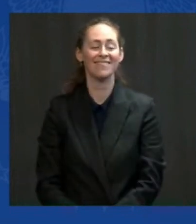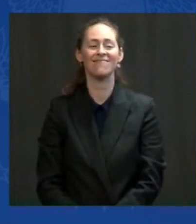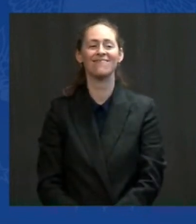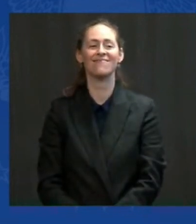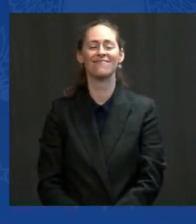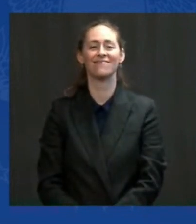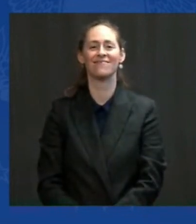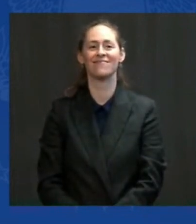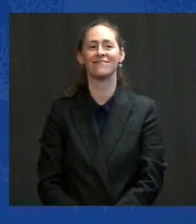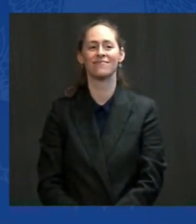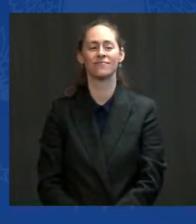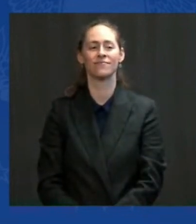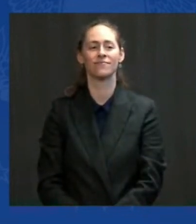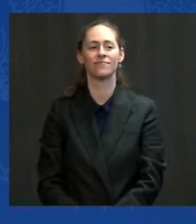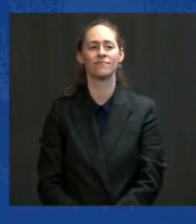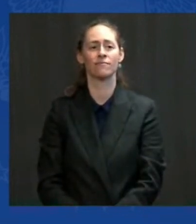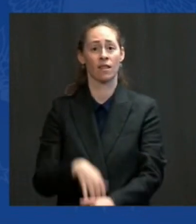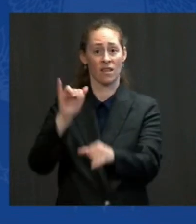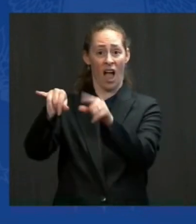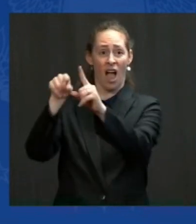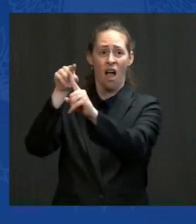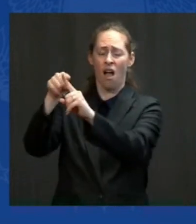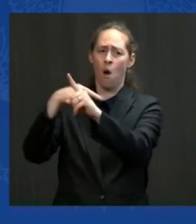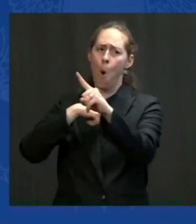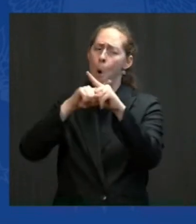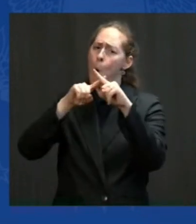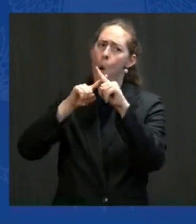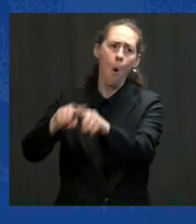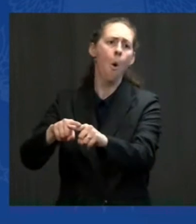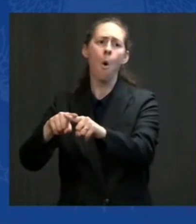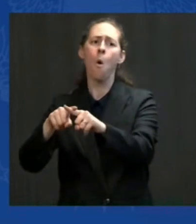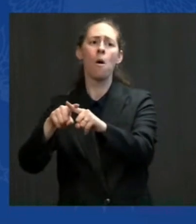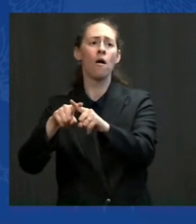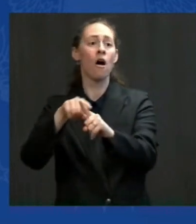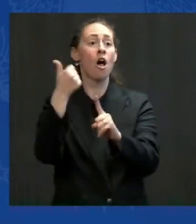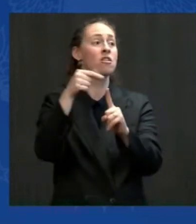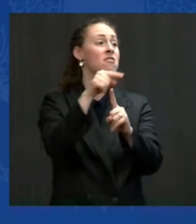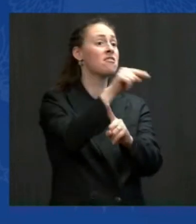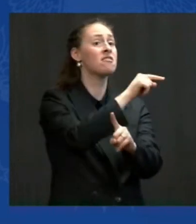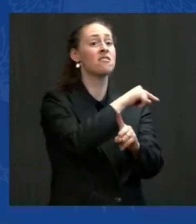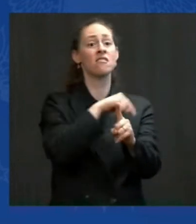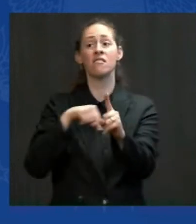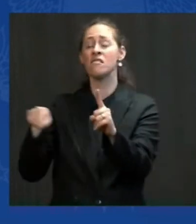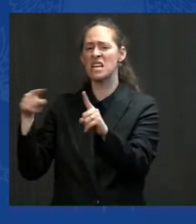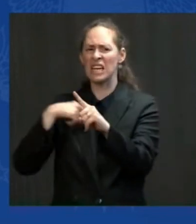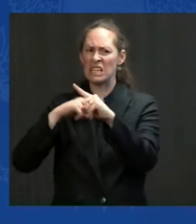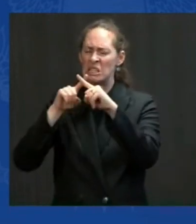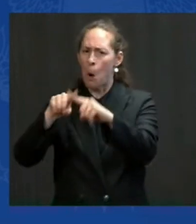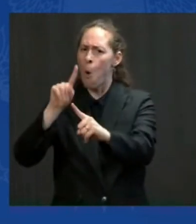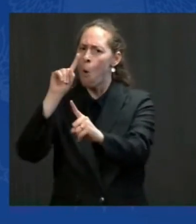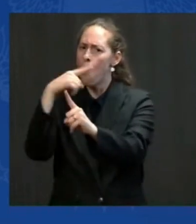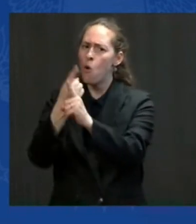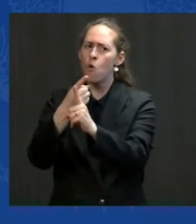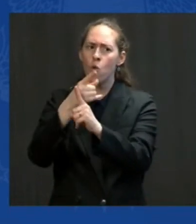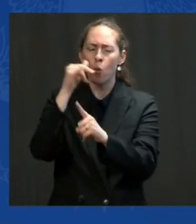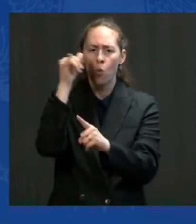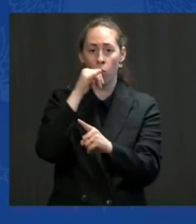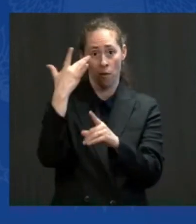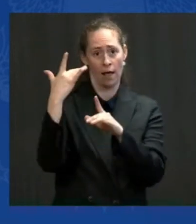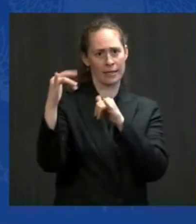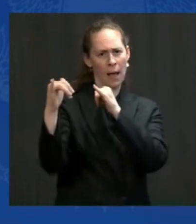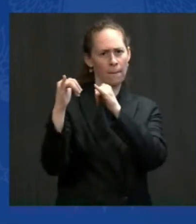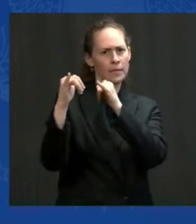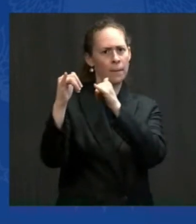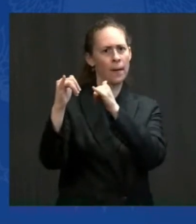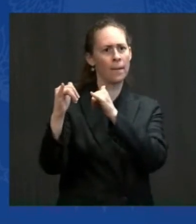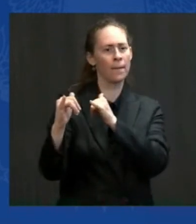And the guy I rely on more than anyone else in the United States Senate, and I've served with him for years, we have a lot in common in terms of